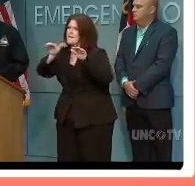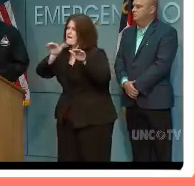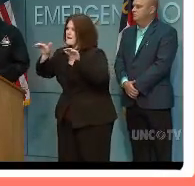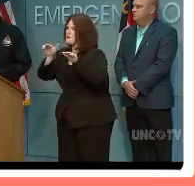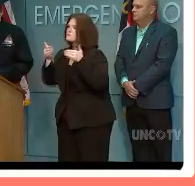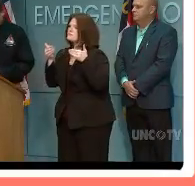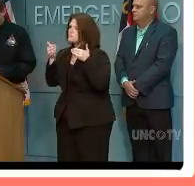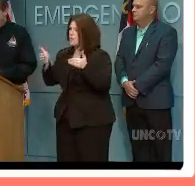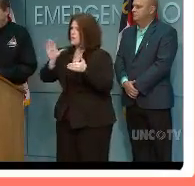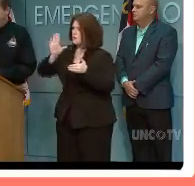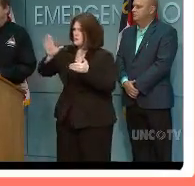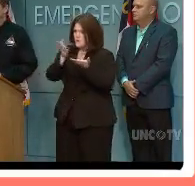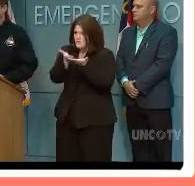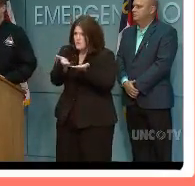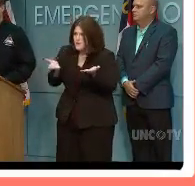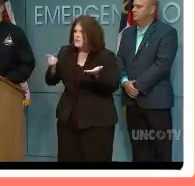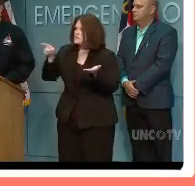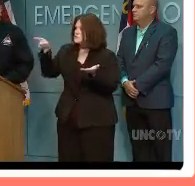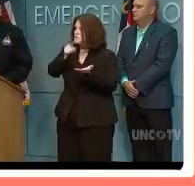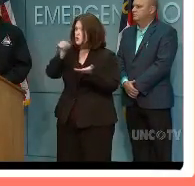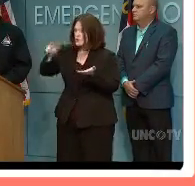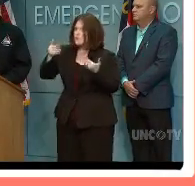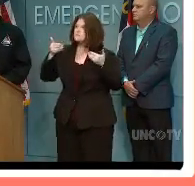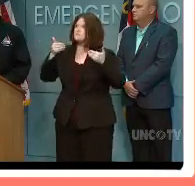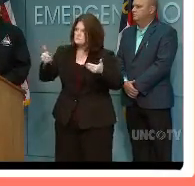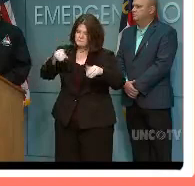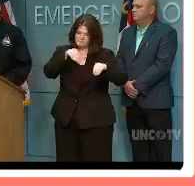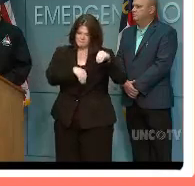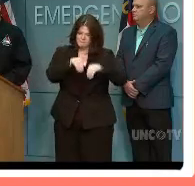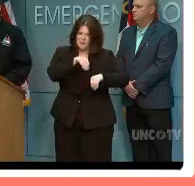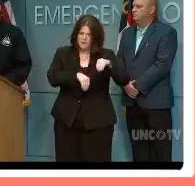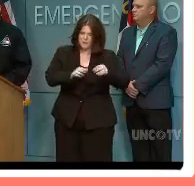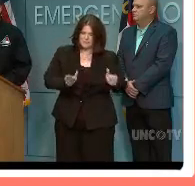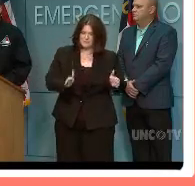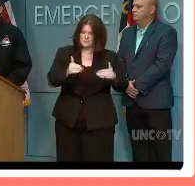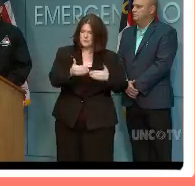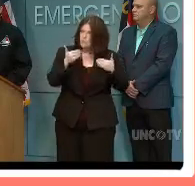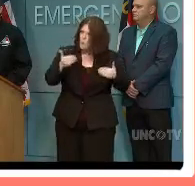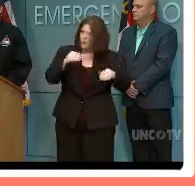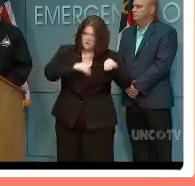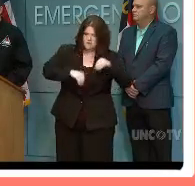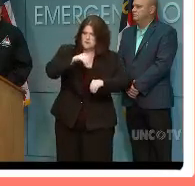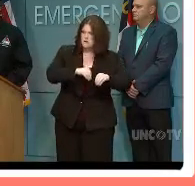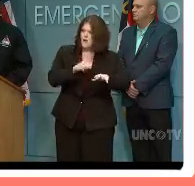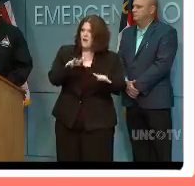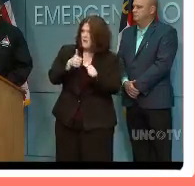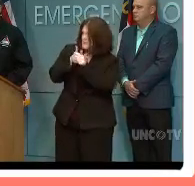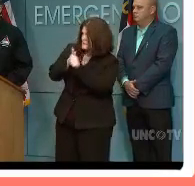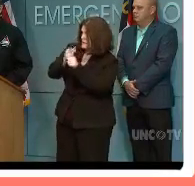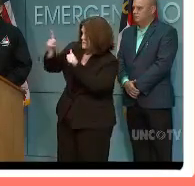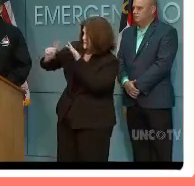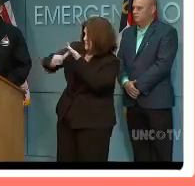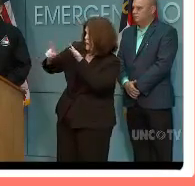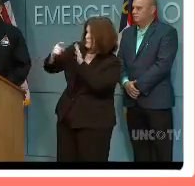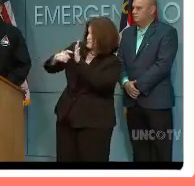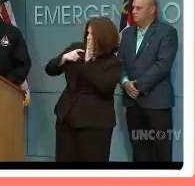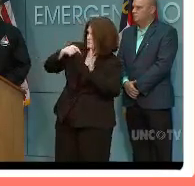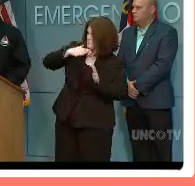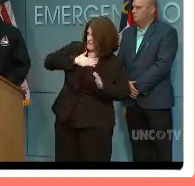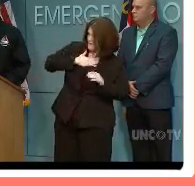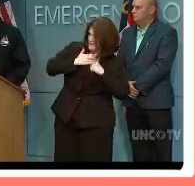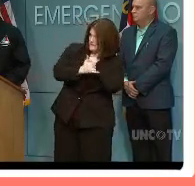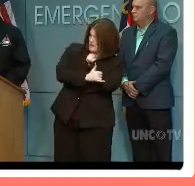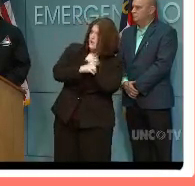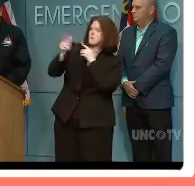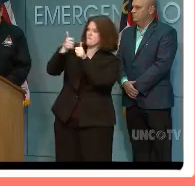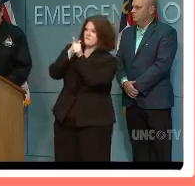to gather your supplies that you need and follow evacuation orders and make sure